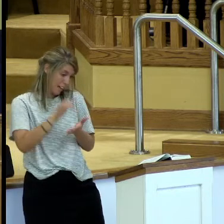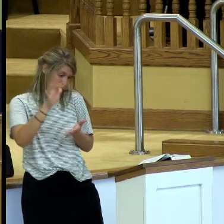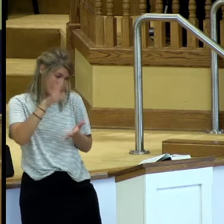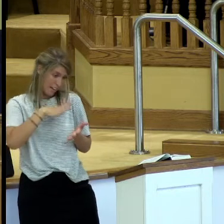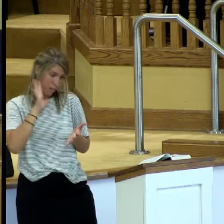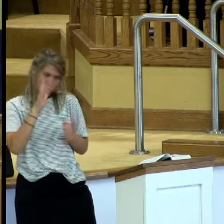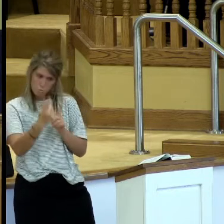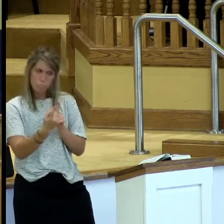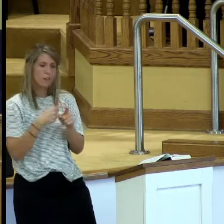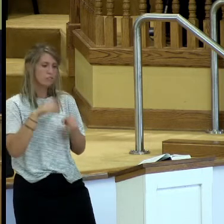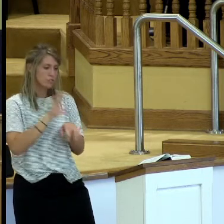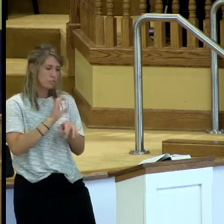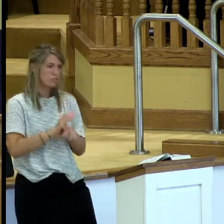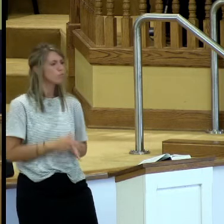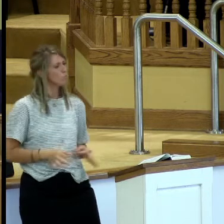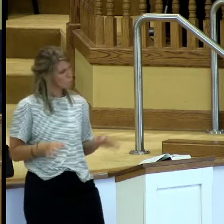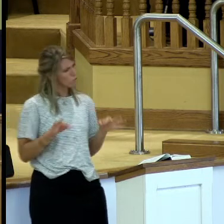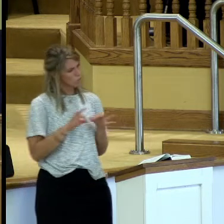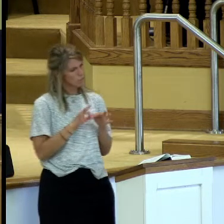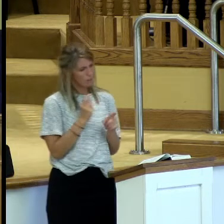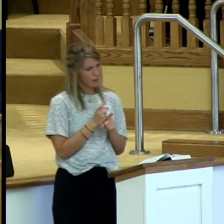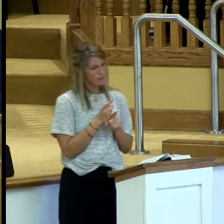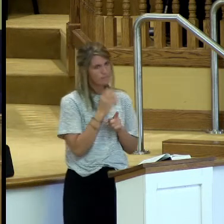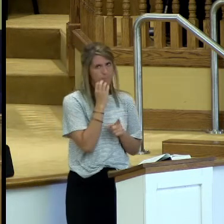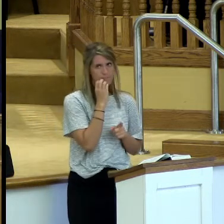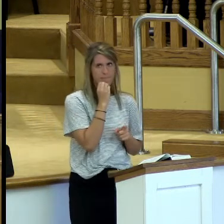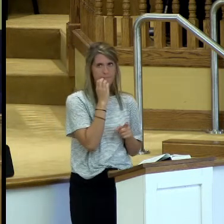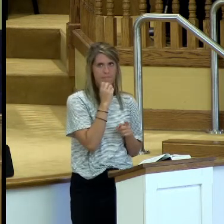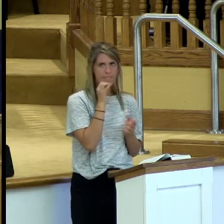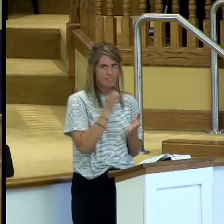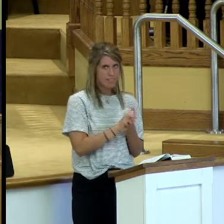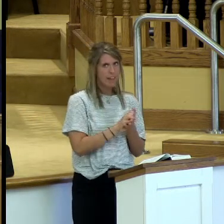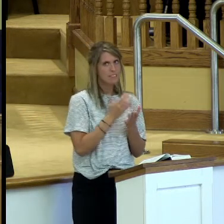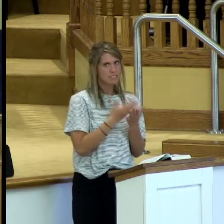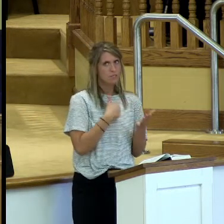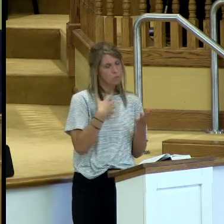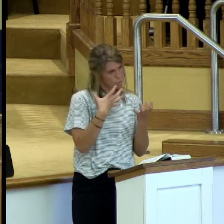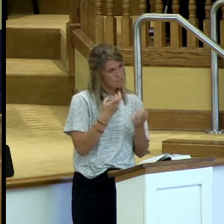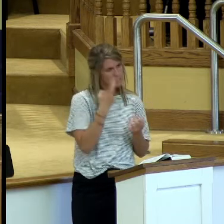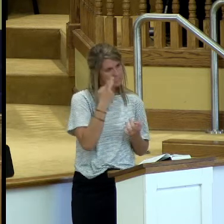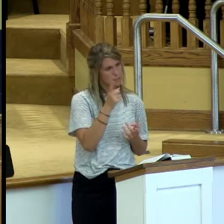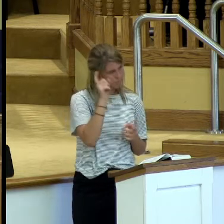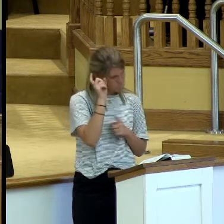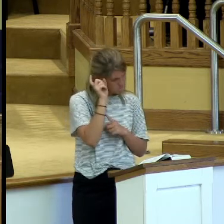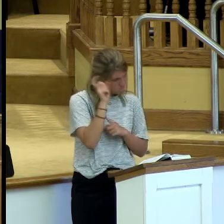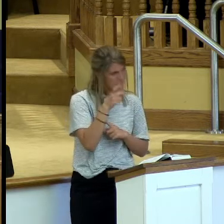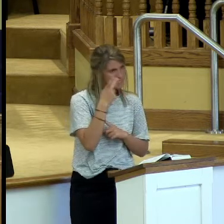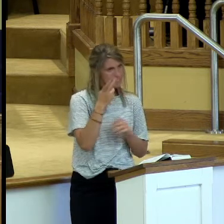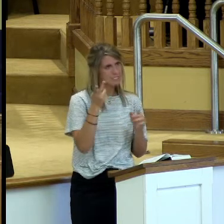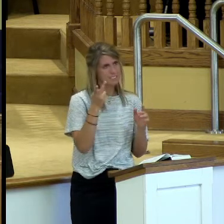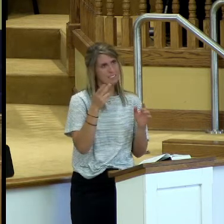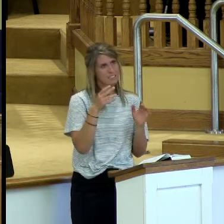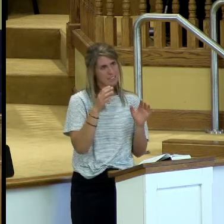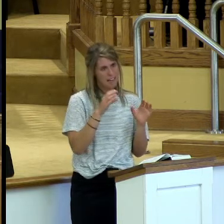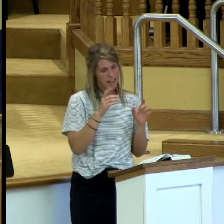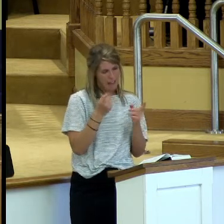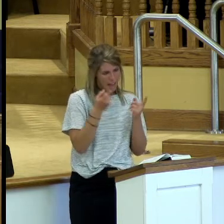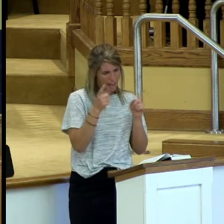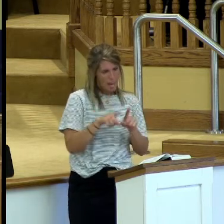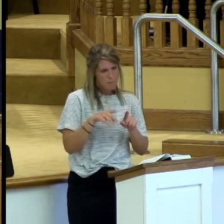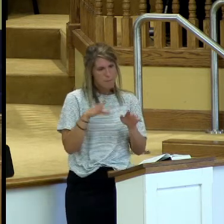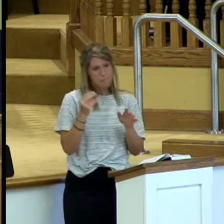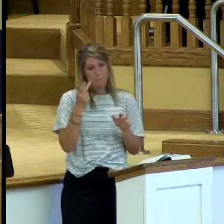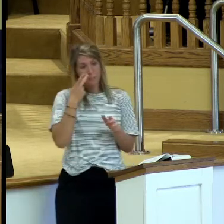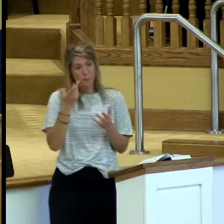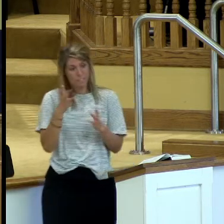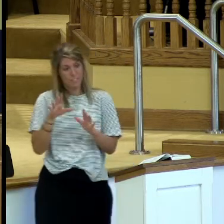that that man walks into church, it's all worth it. That's the stuff that we want to see. We've got to see it happen in Georgia already, and that put the vision in our